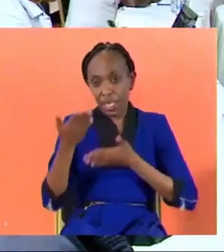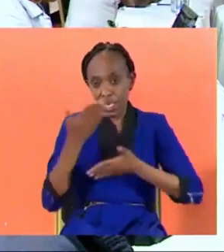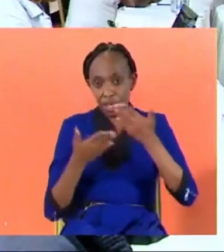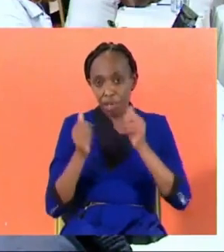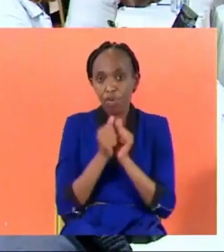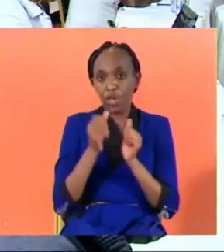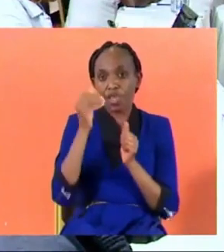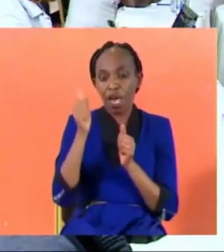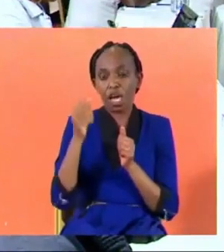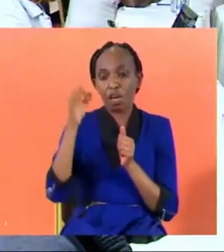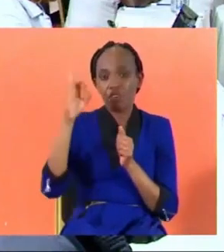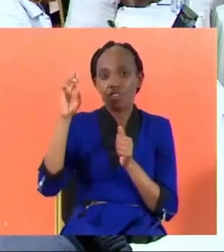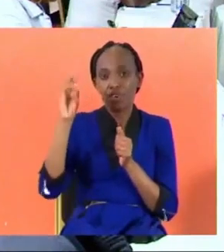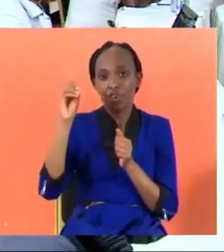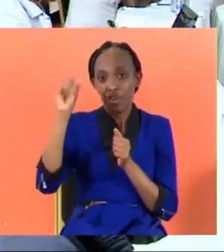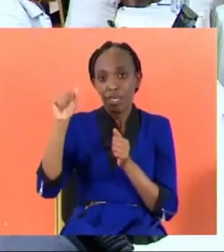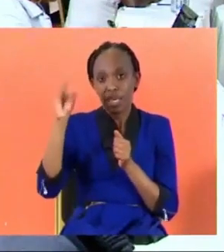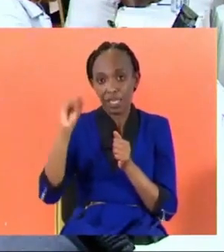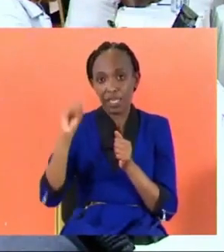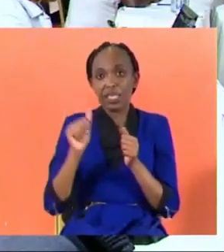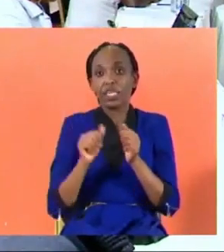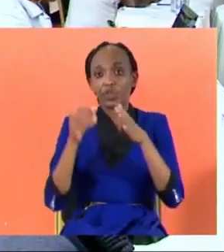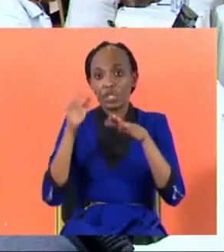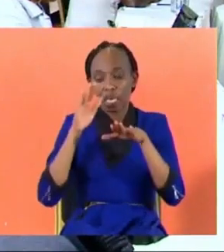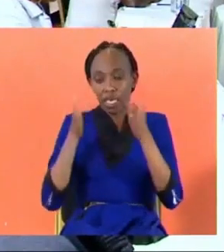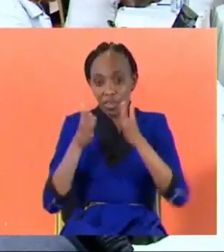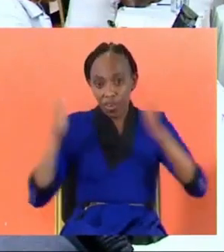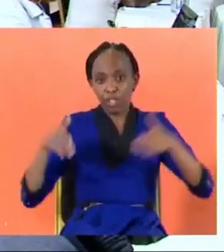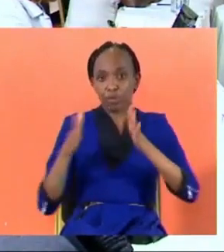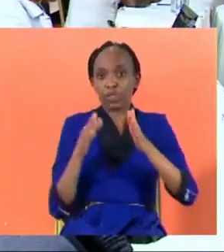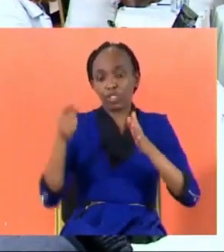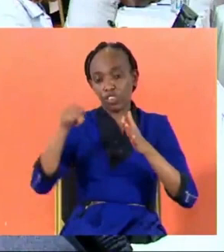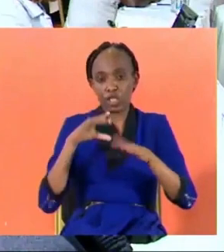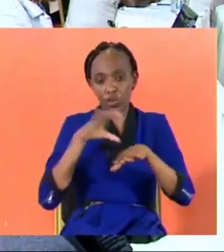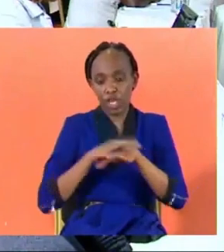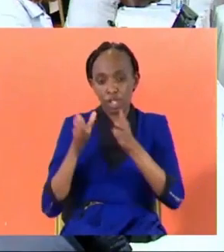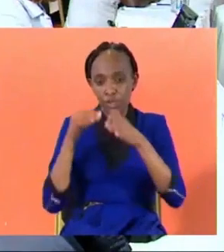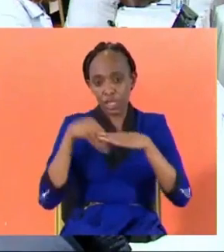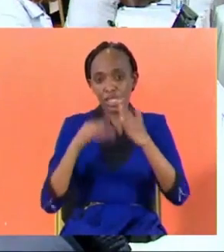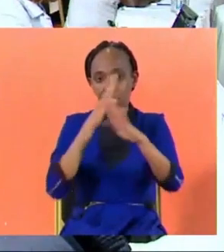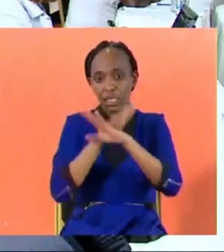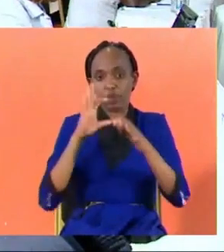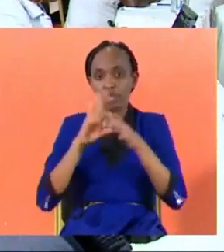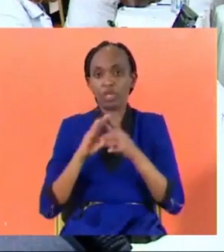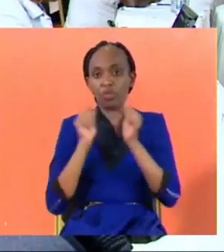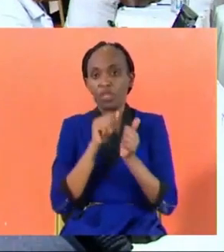for us as Zambia, the Data Alliance in Zambia, to link and learn from these